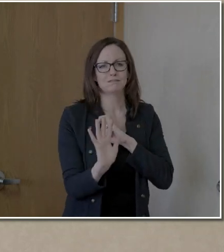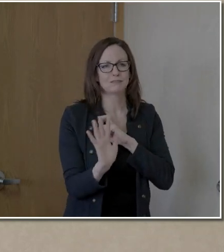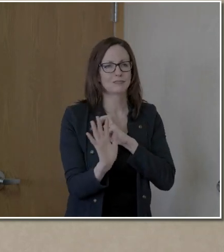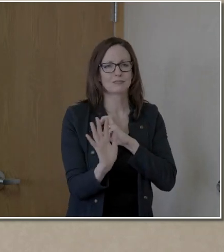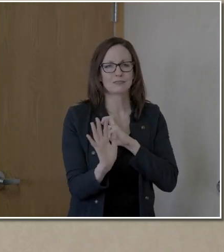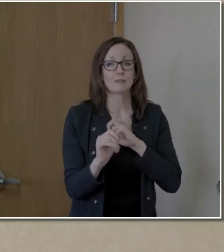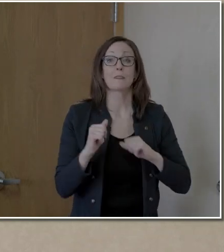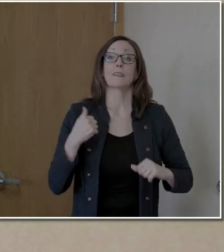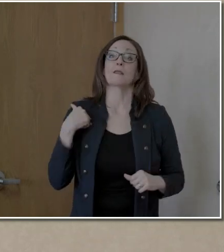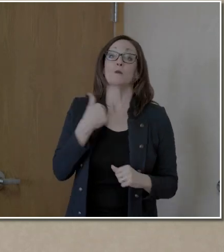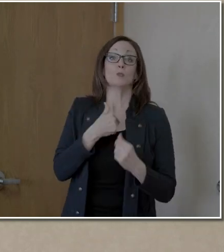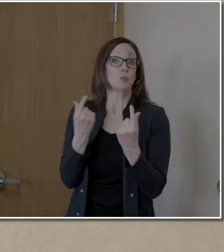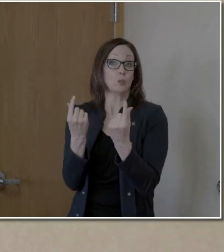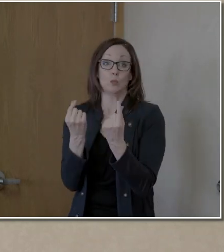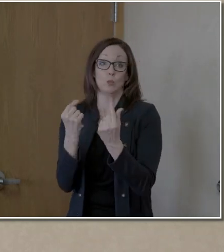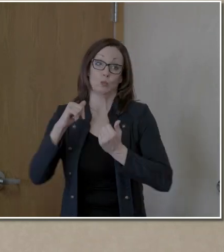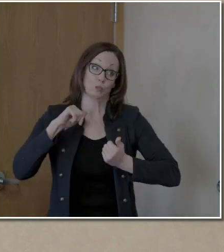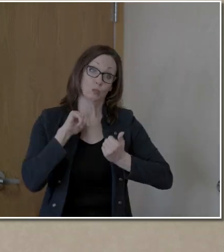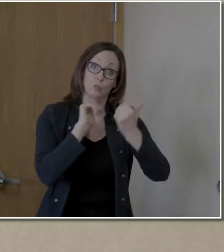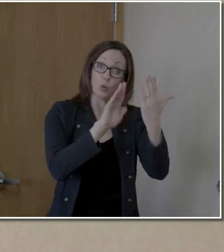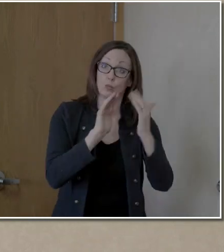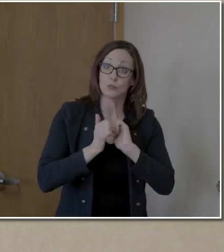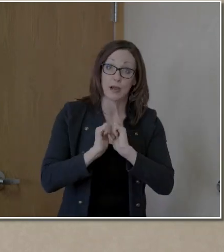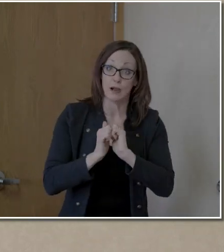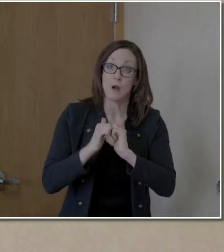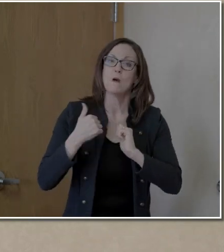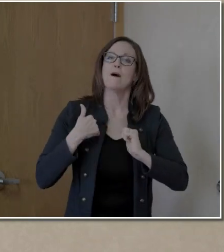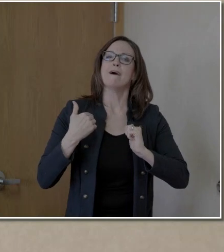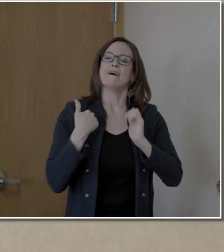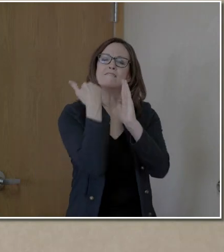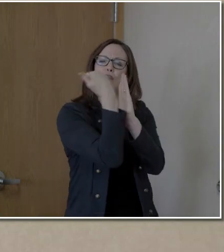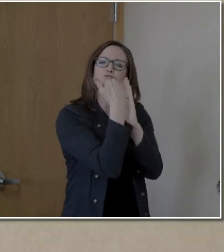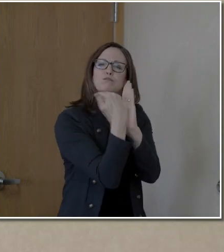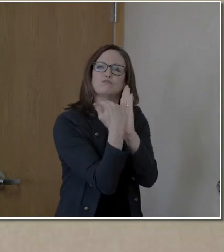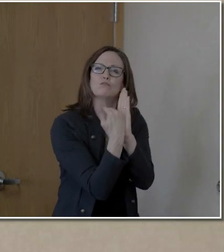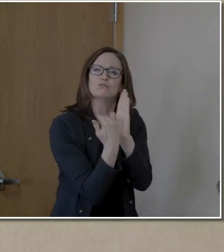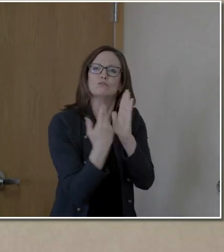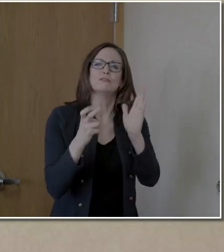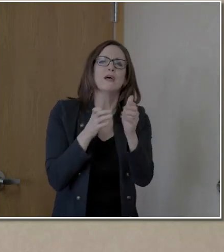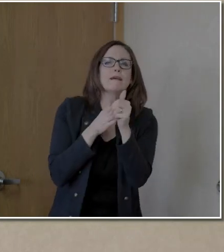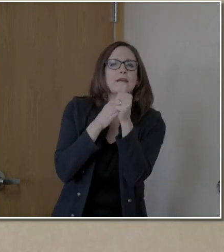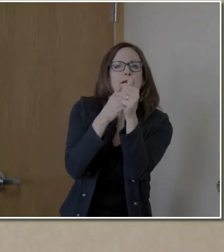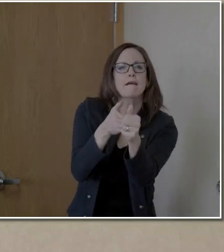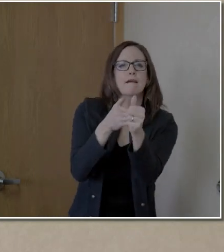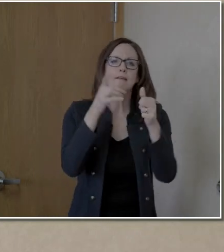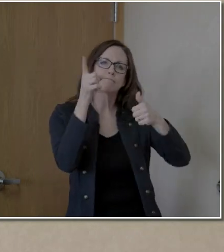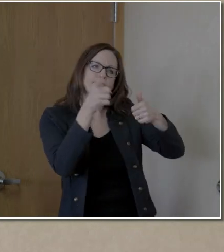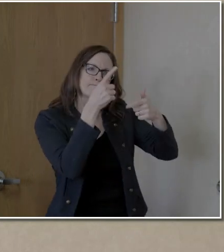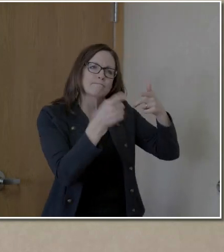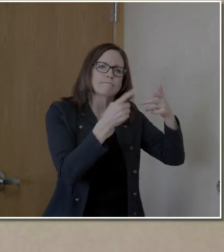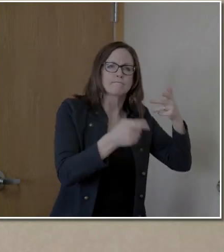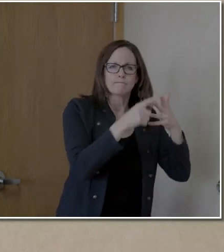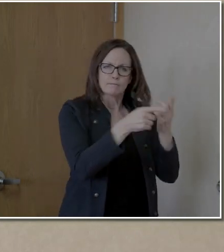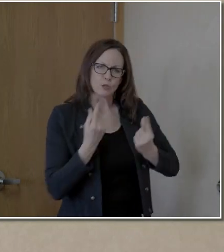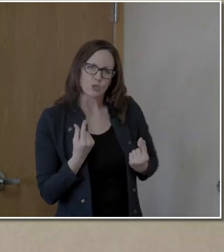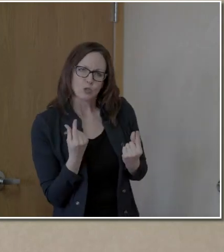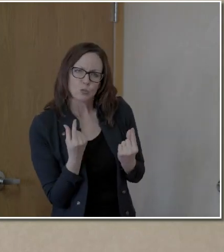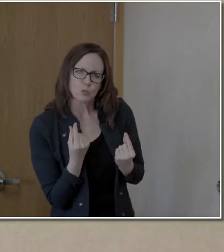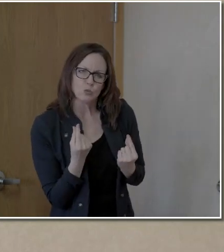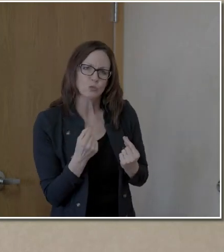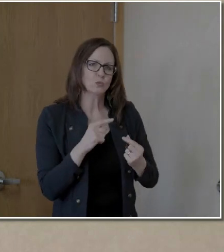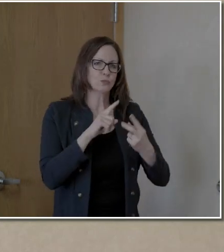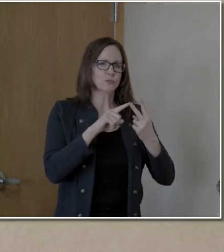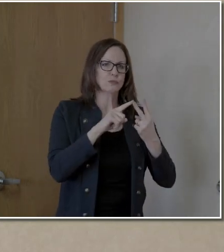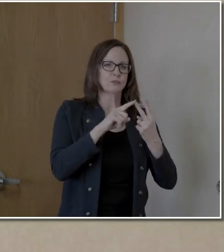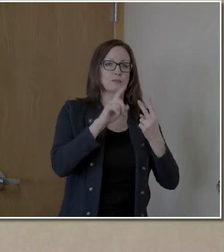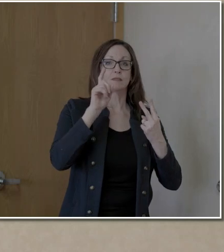It's things like not allowing visitors, making sure they're screening their staff, upping their